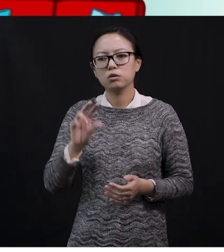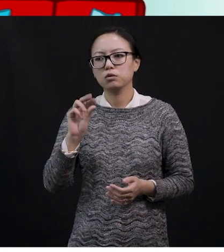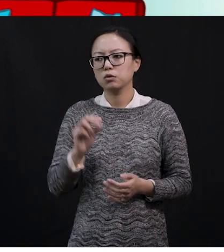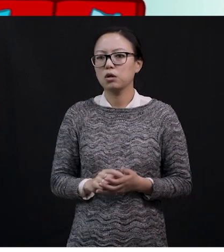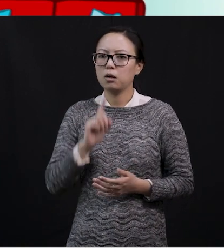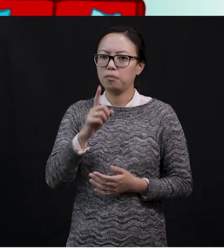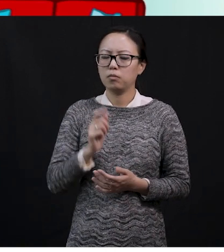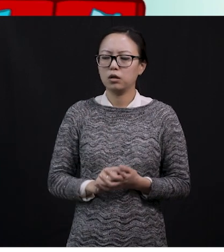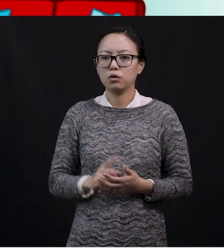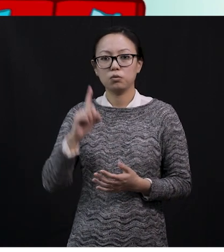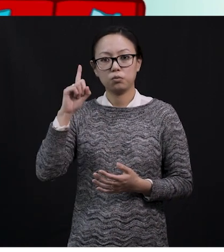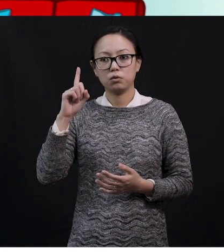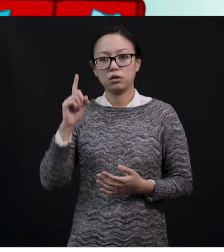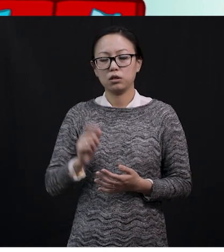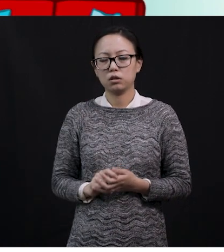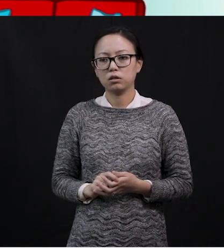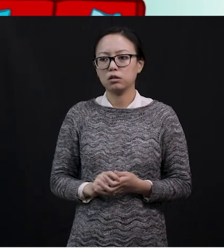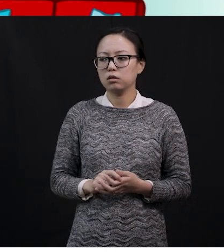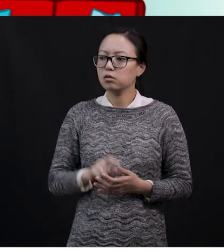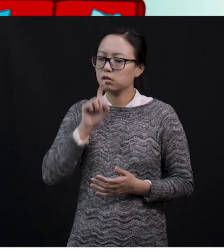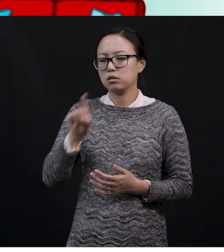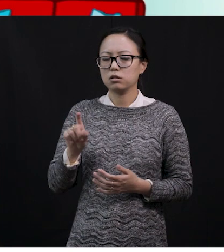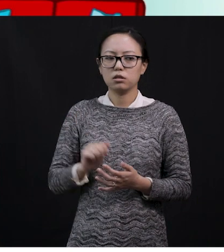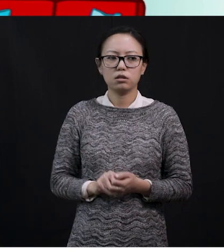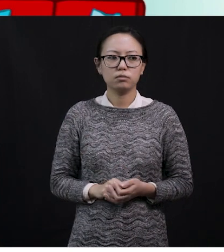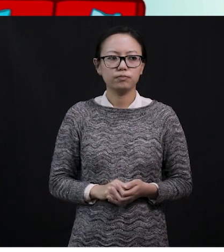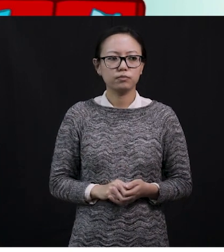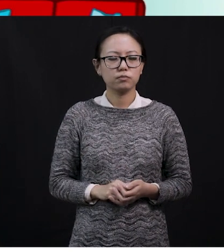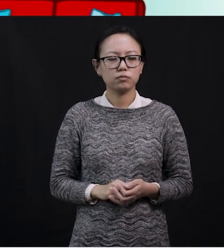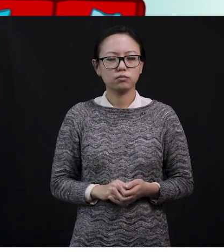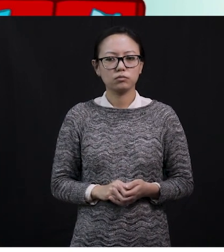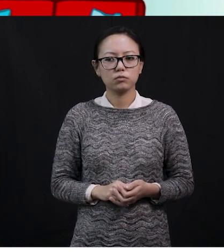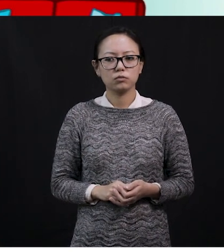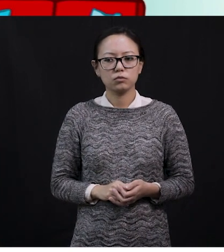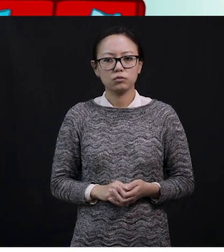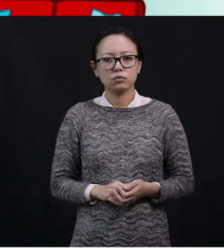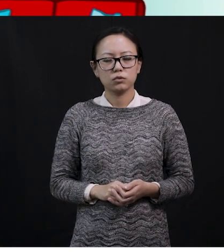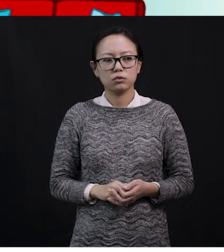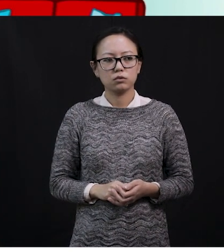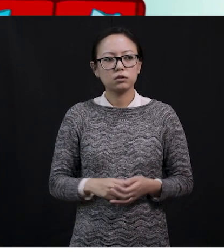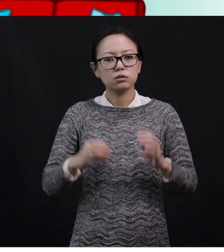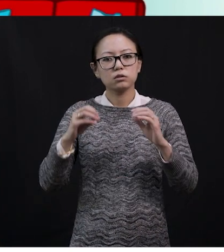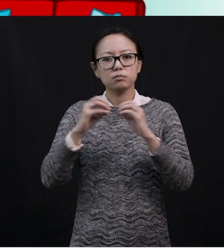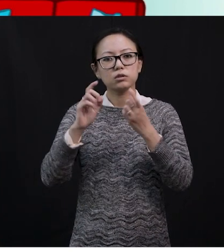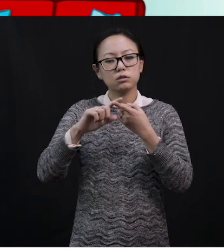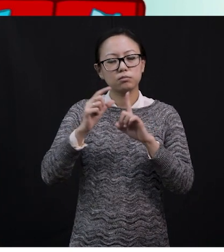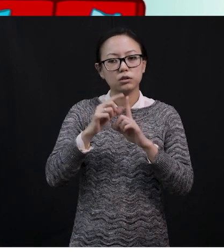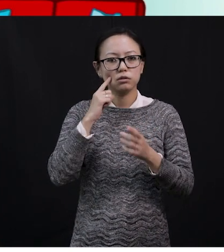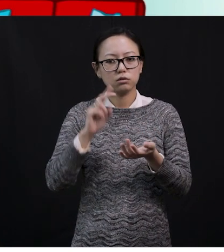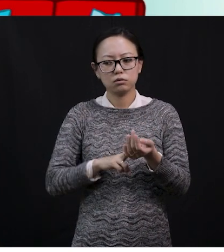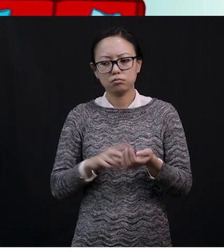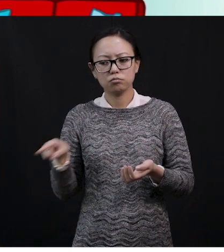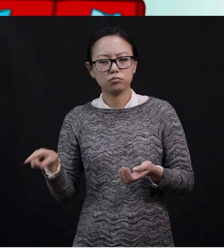that suggestion? At that point of time, Bipin Babu leaned forward and tried to listen intently. He's